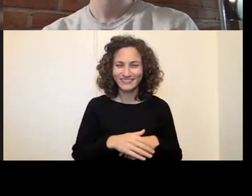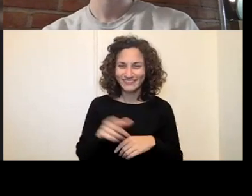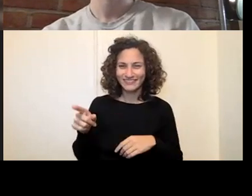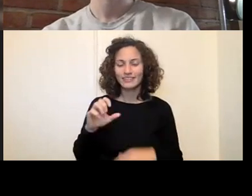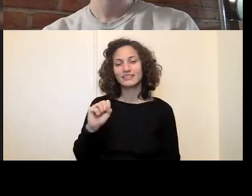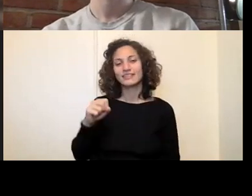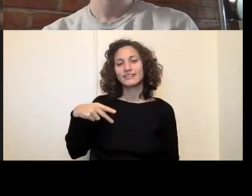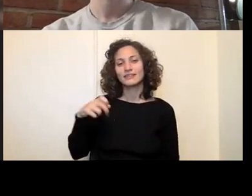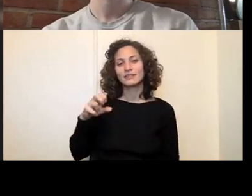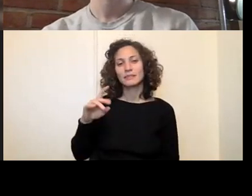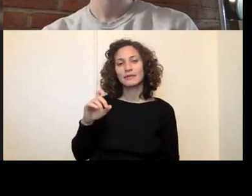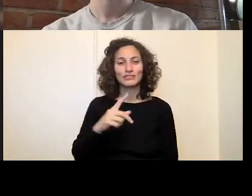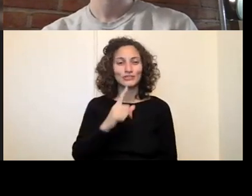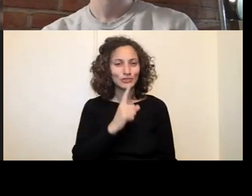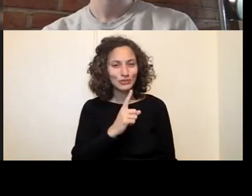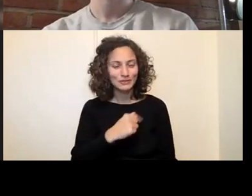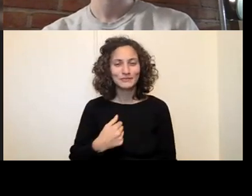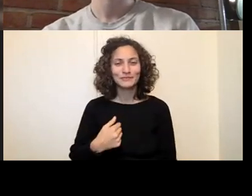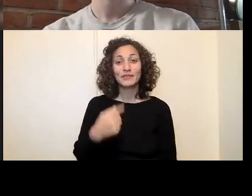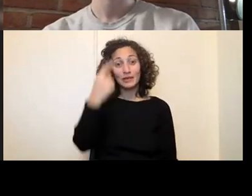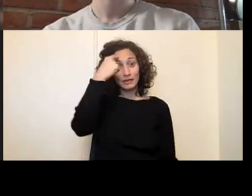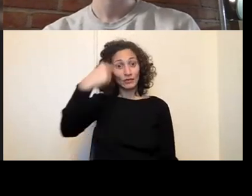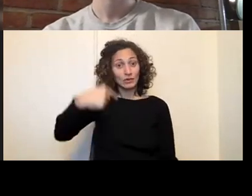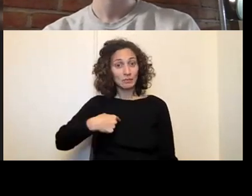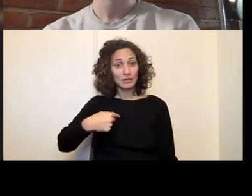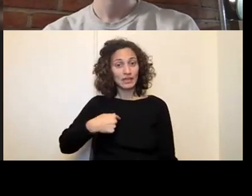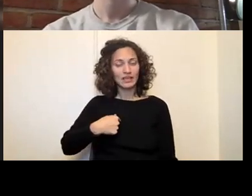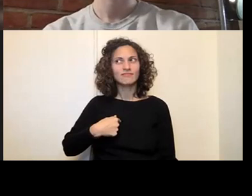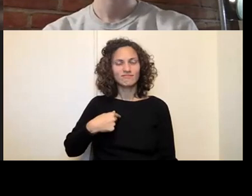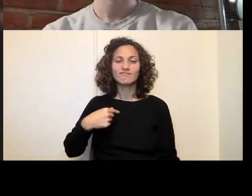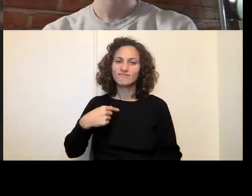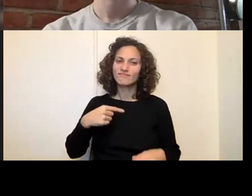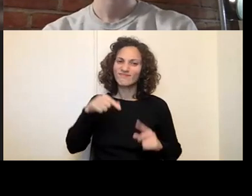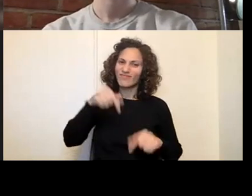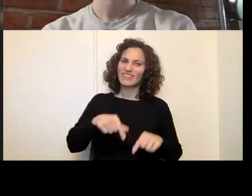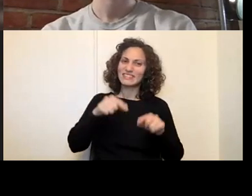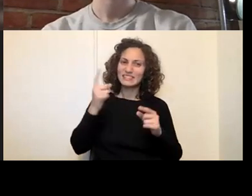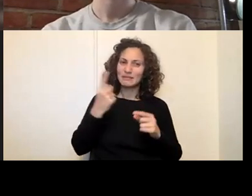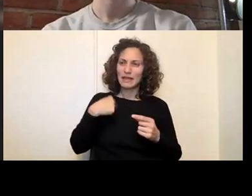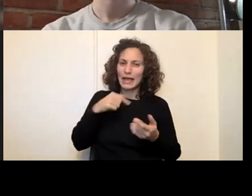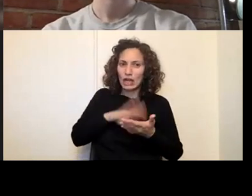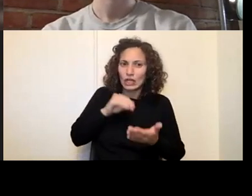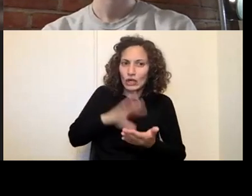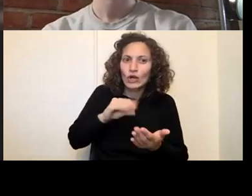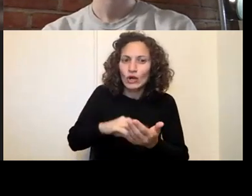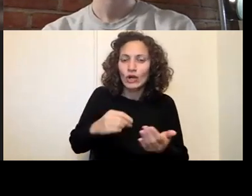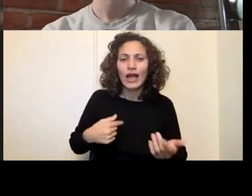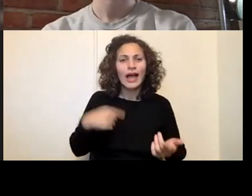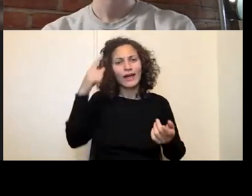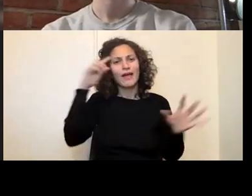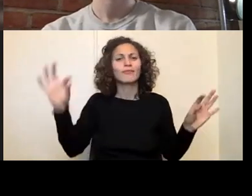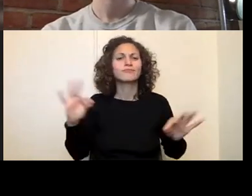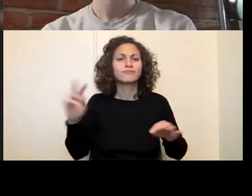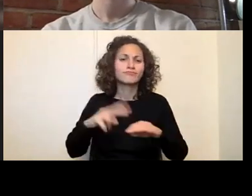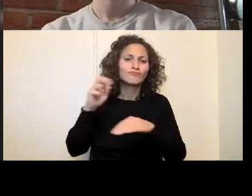Sure. I think for me, this is something that I've had to learn over the years. Before, I just thought you could sort of jump in and you would figure out